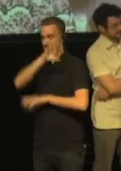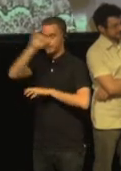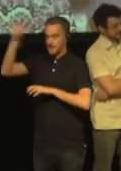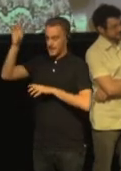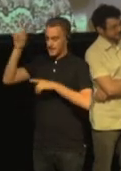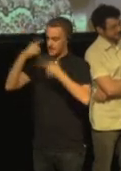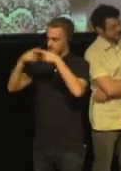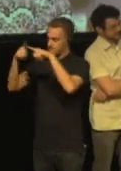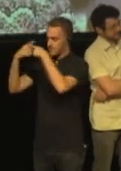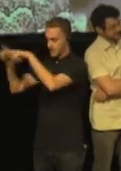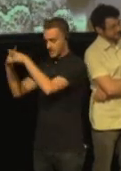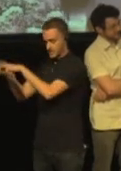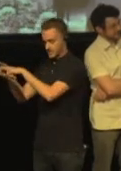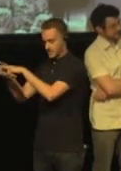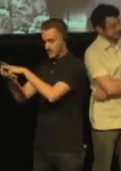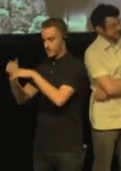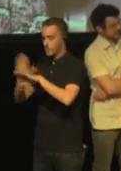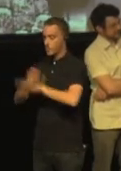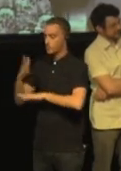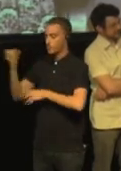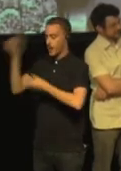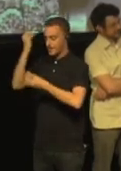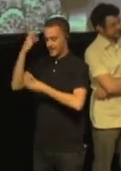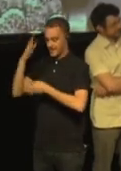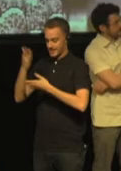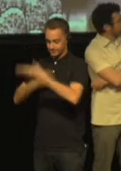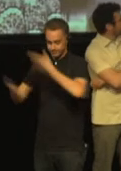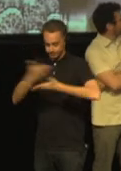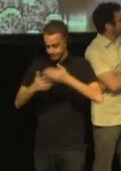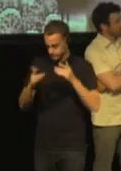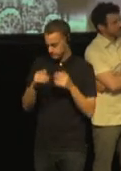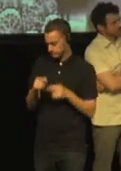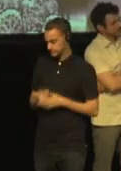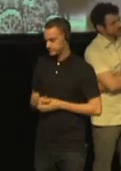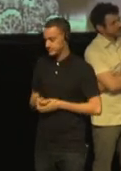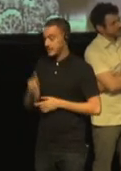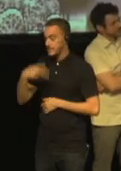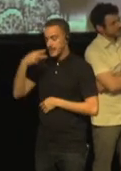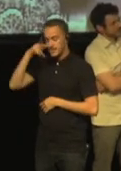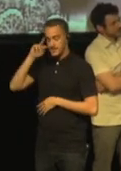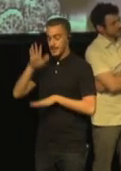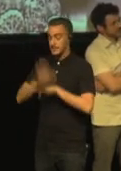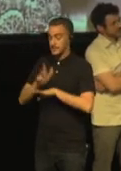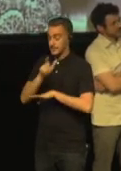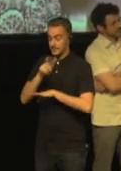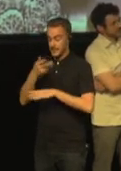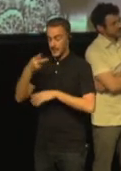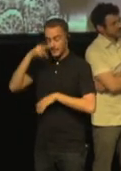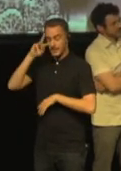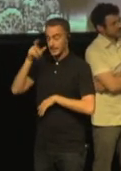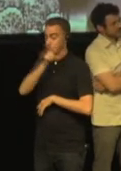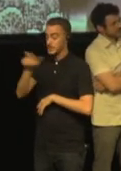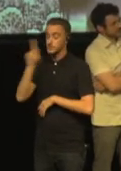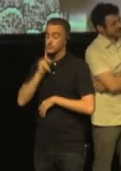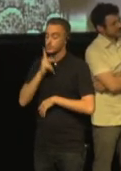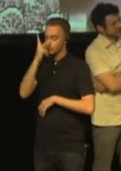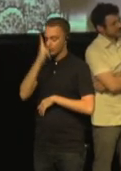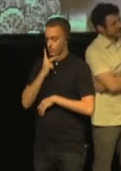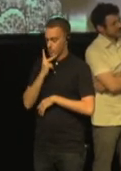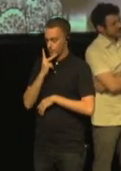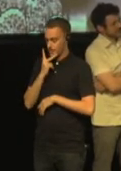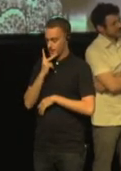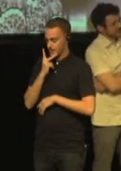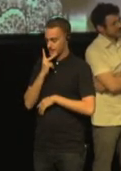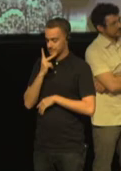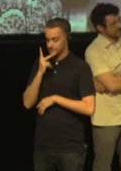And this will just ensure that the needs and the experiences of deafblind people across Europe will be better understood, and which could lead to